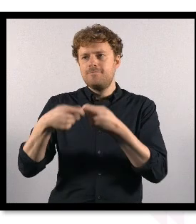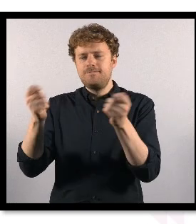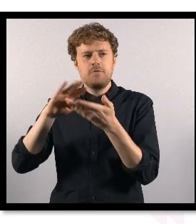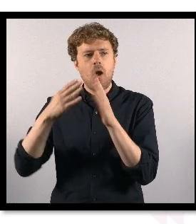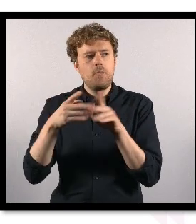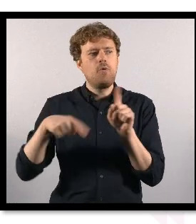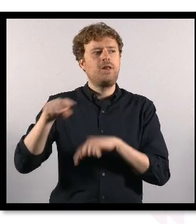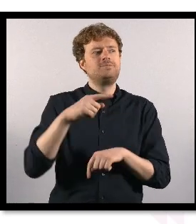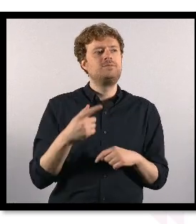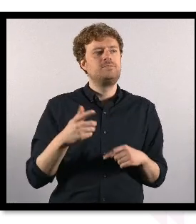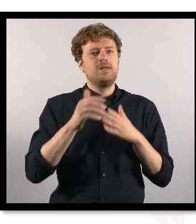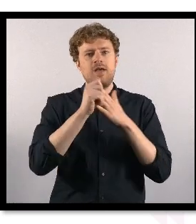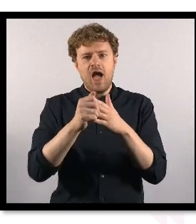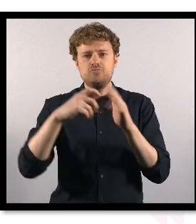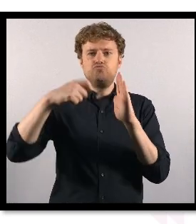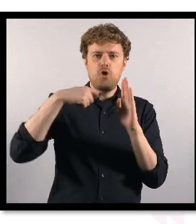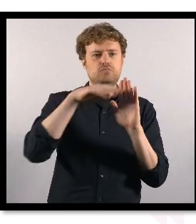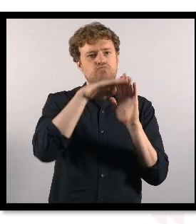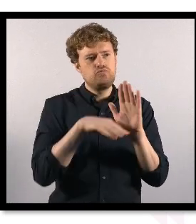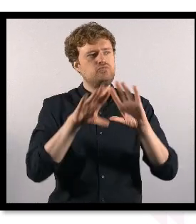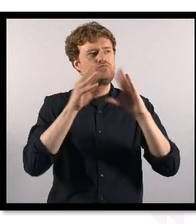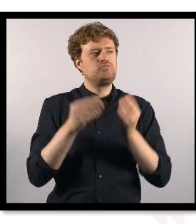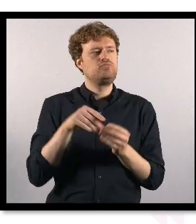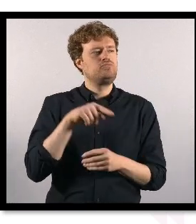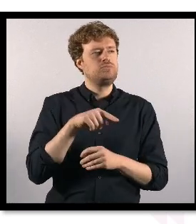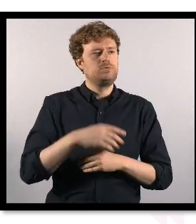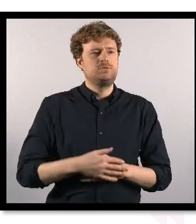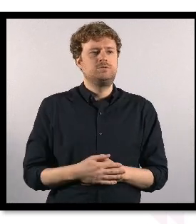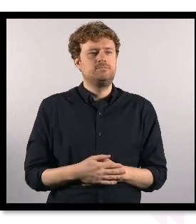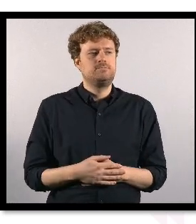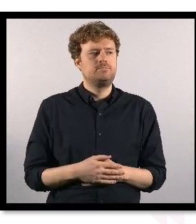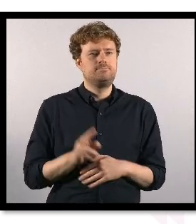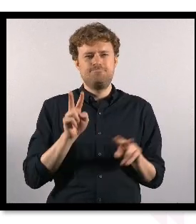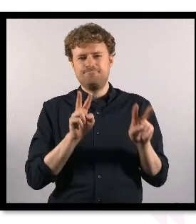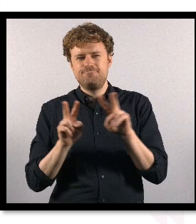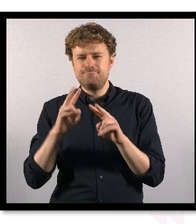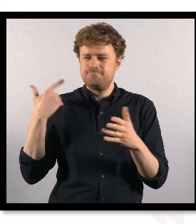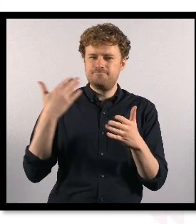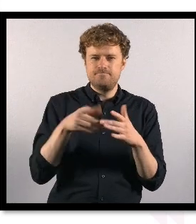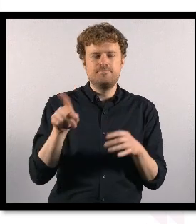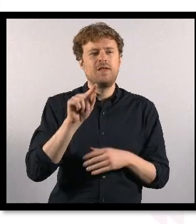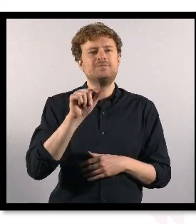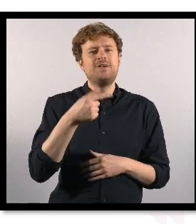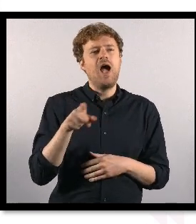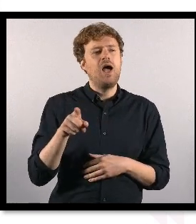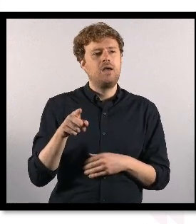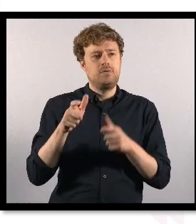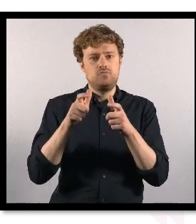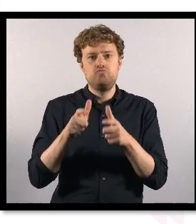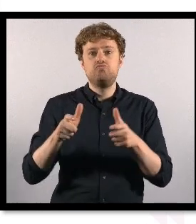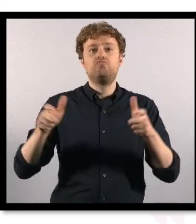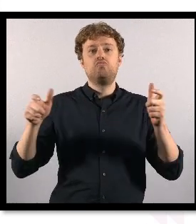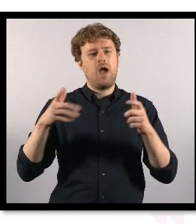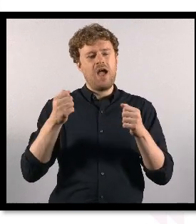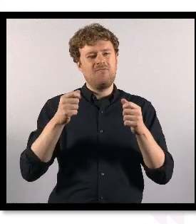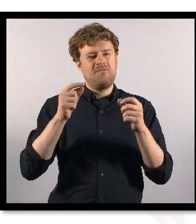is called the Tag Reboot, and we aim to restructure our technical advisory board to scale for the next 10 years of cloud native. We have a wealth